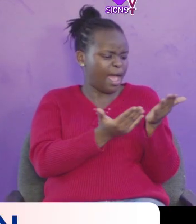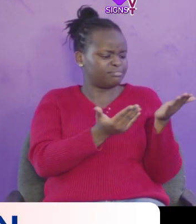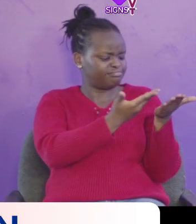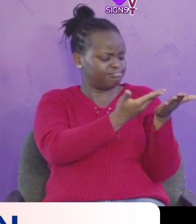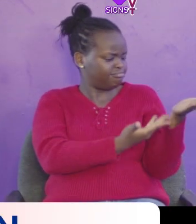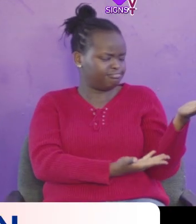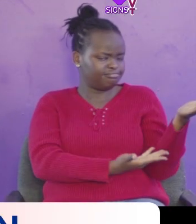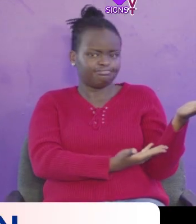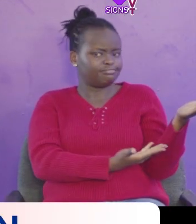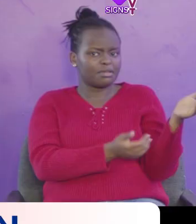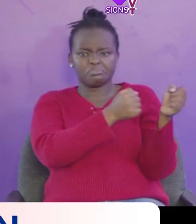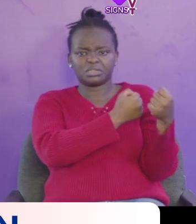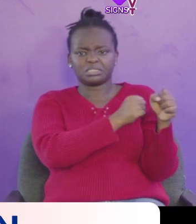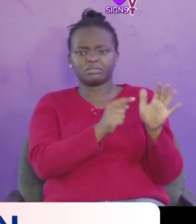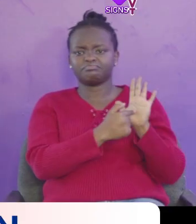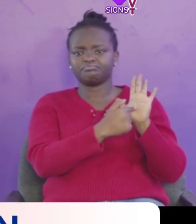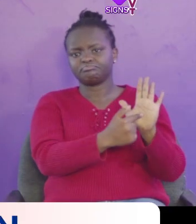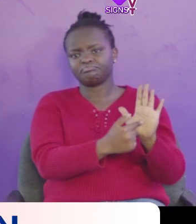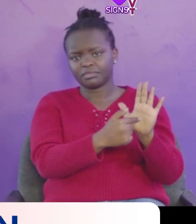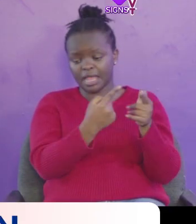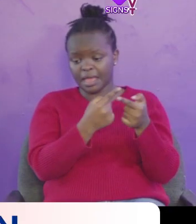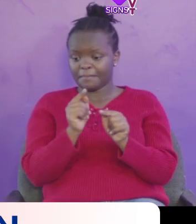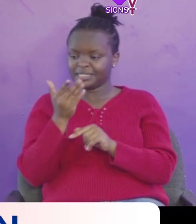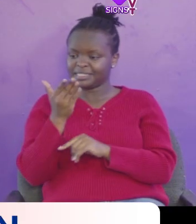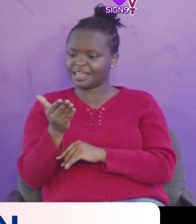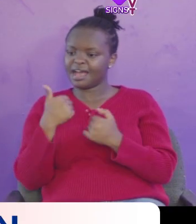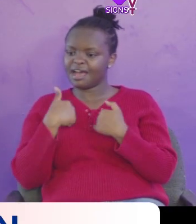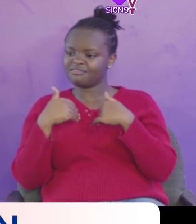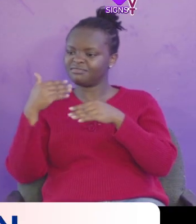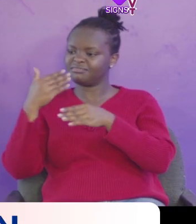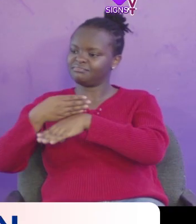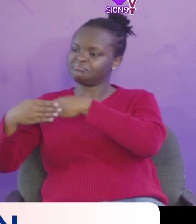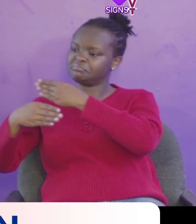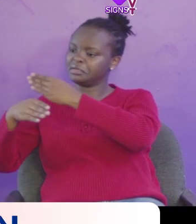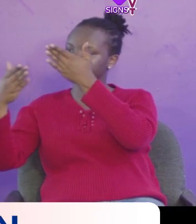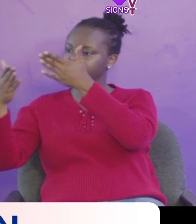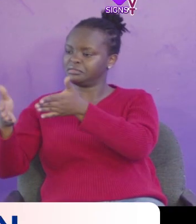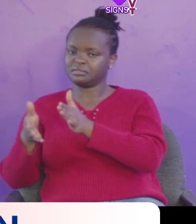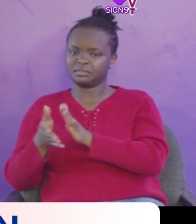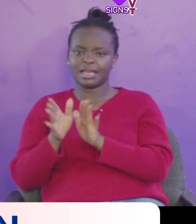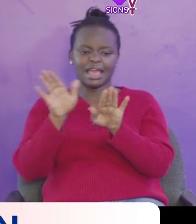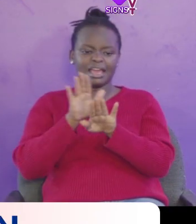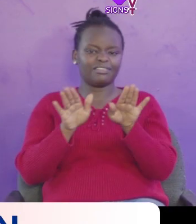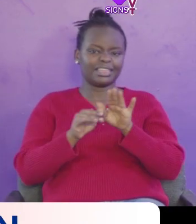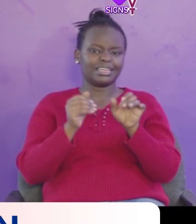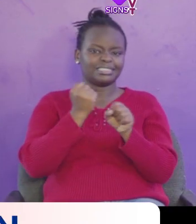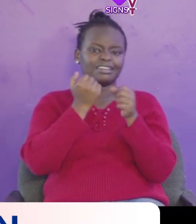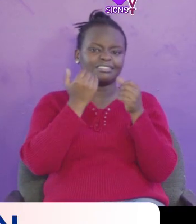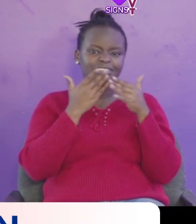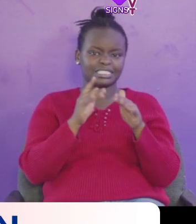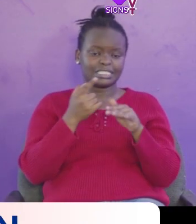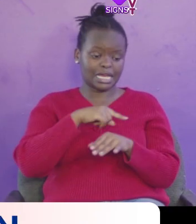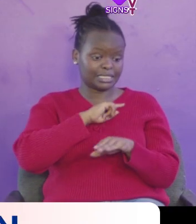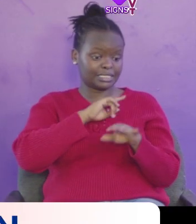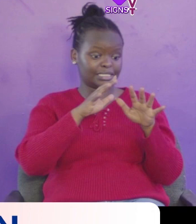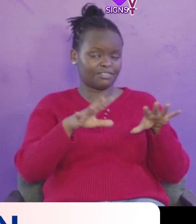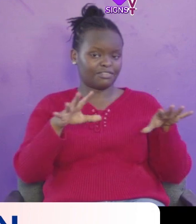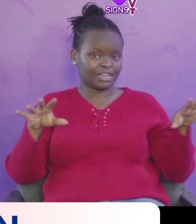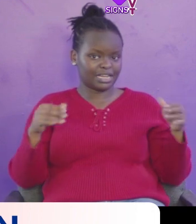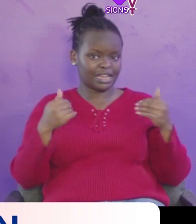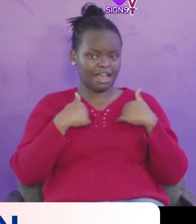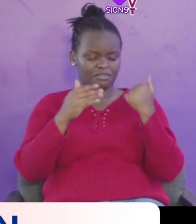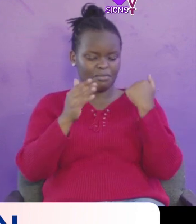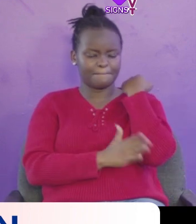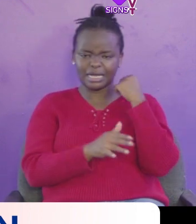but ukiongea kuna tu ile ni yake ati amefanya. Hatutaki ile kitu umefanya. It's just that we are suffering. We have bad